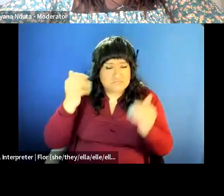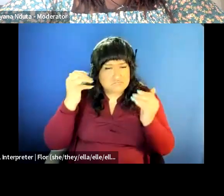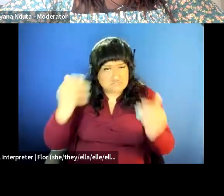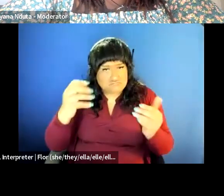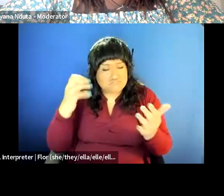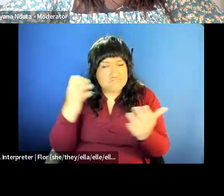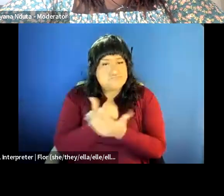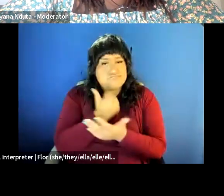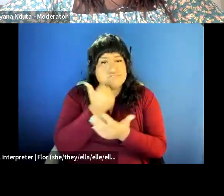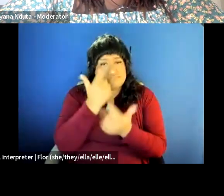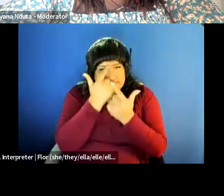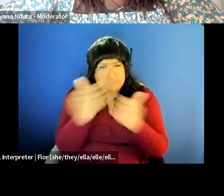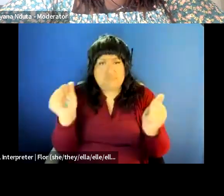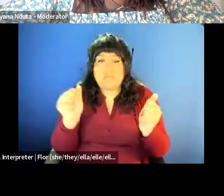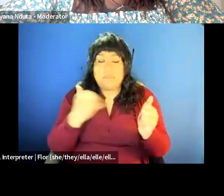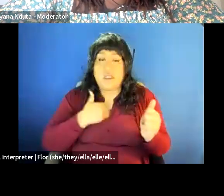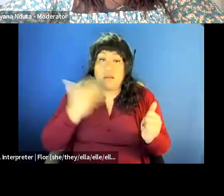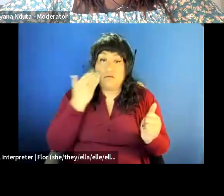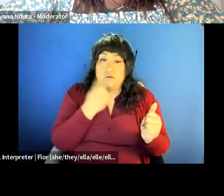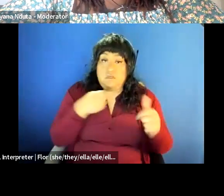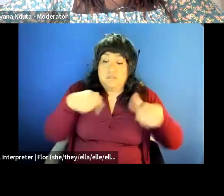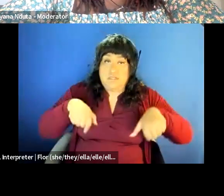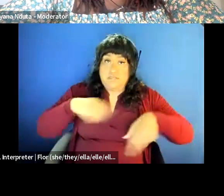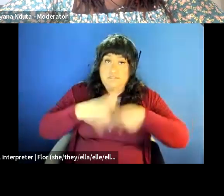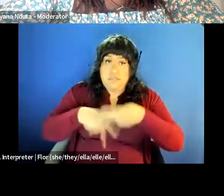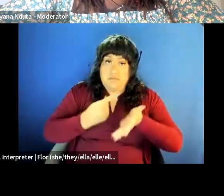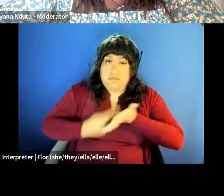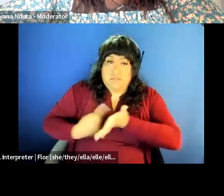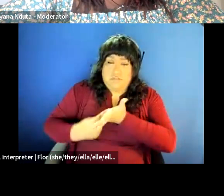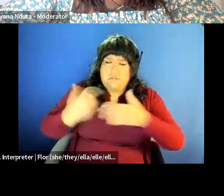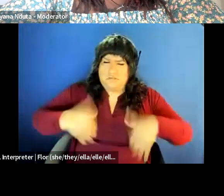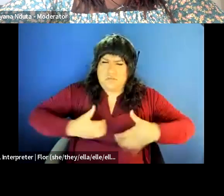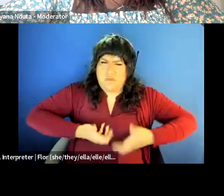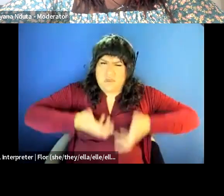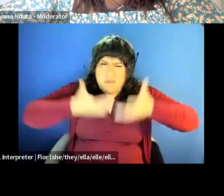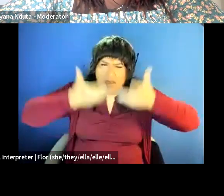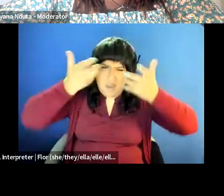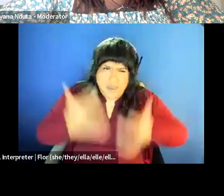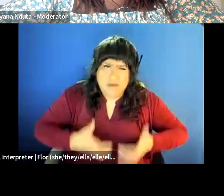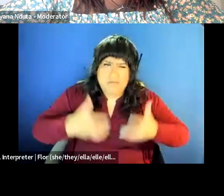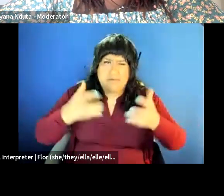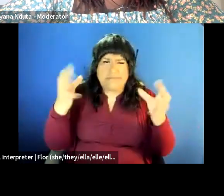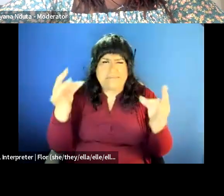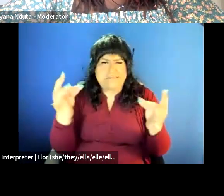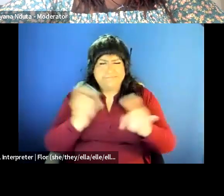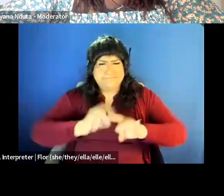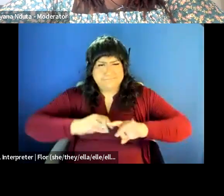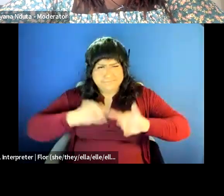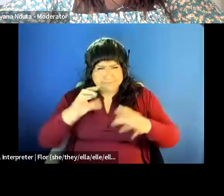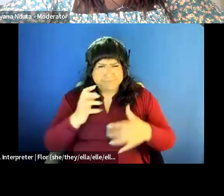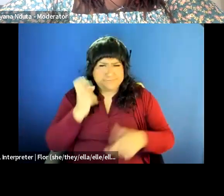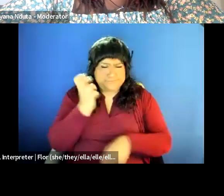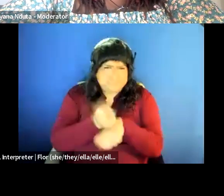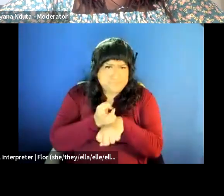I know these conversations are heavy, but it is crucial that we